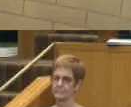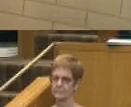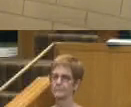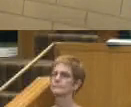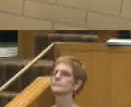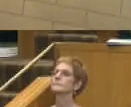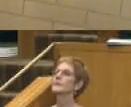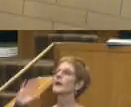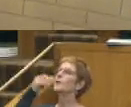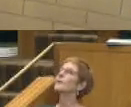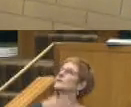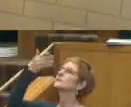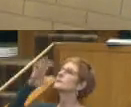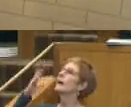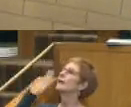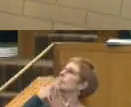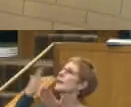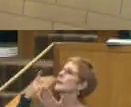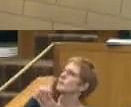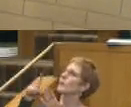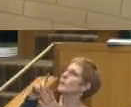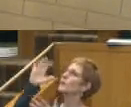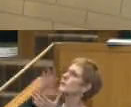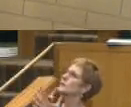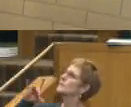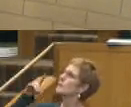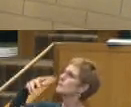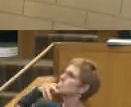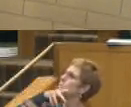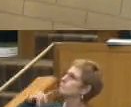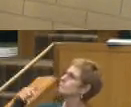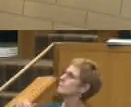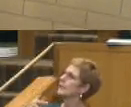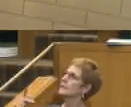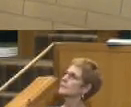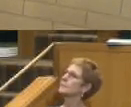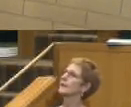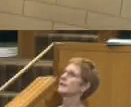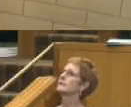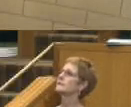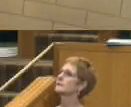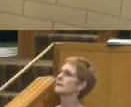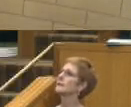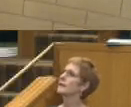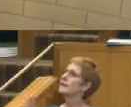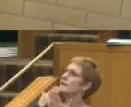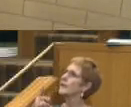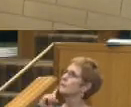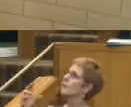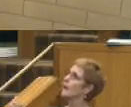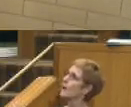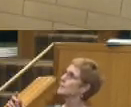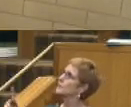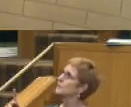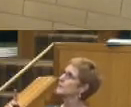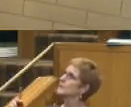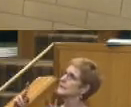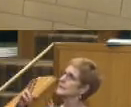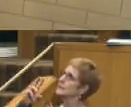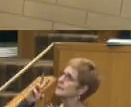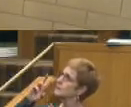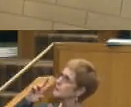council members that are here for their public service and to thank them. To begin this evening, we'll have an invocation